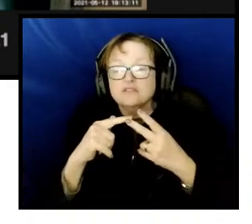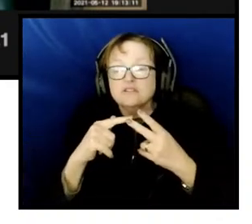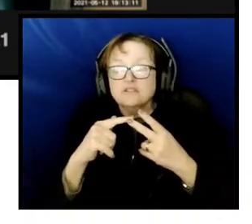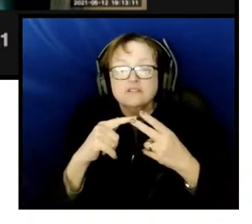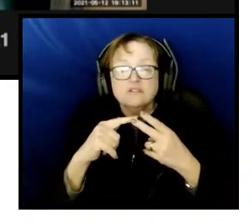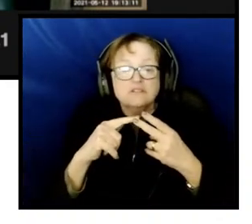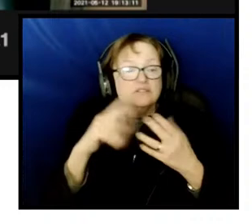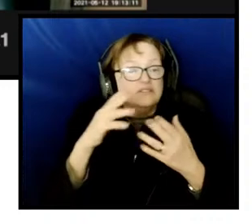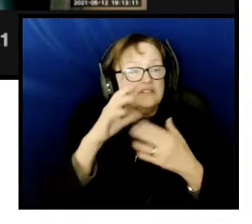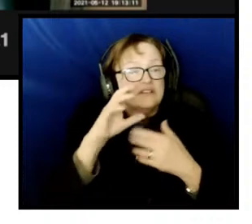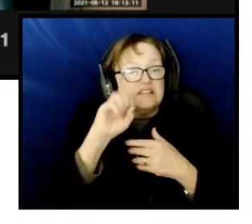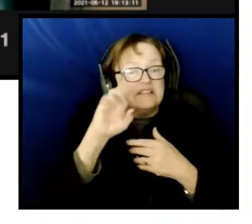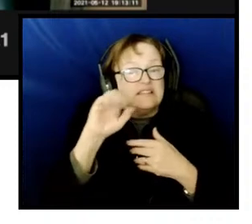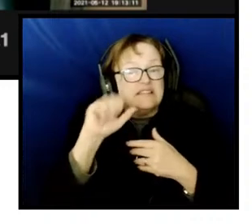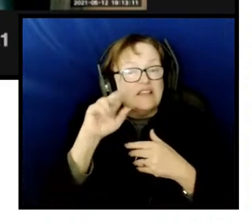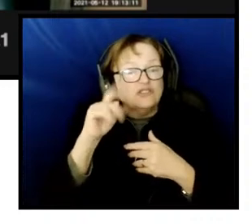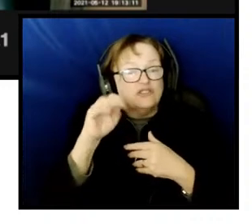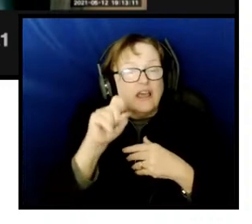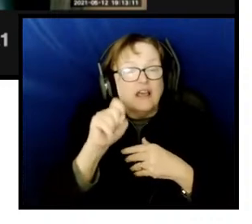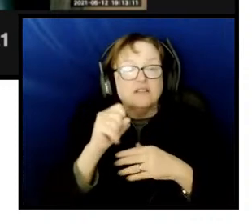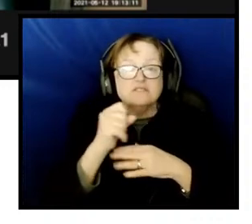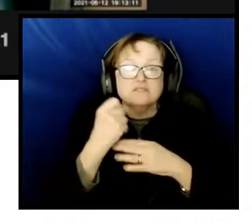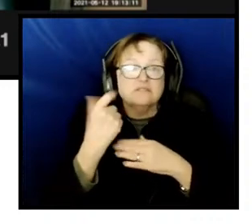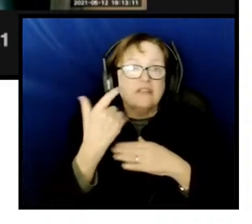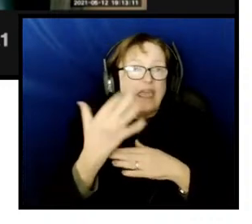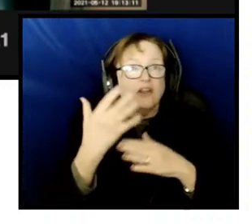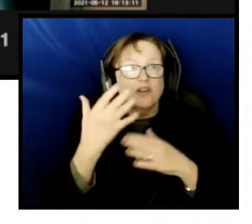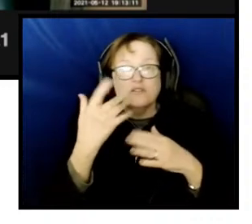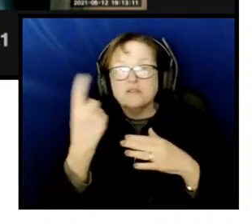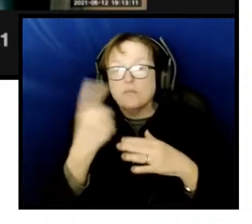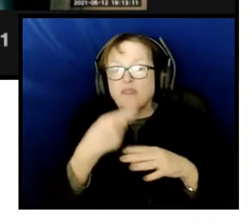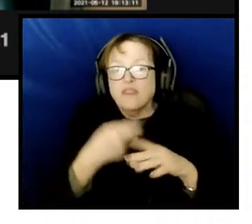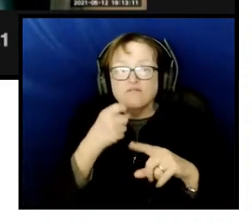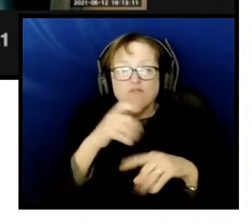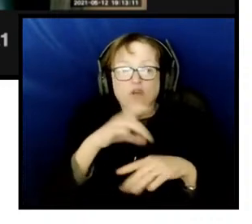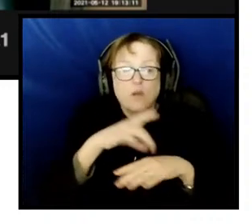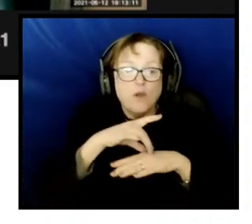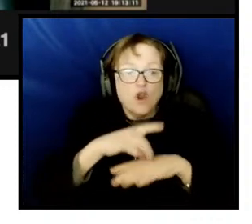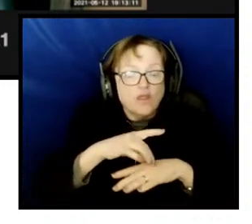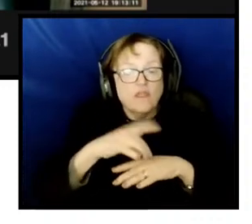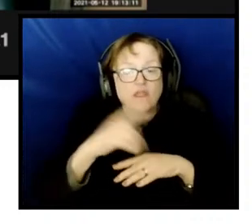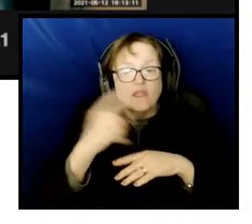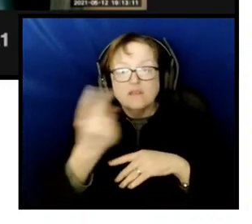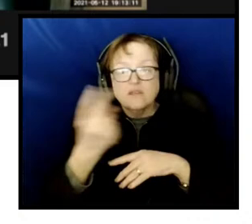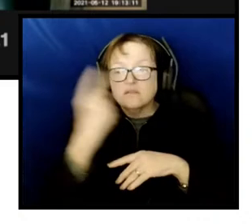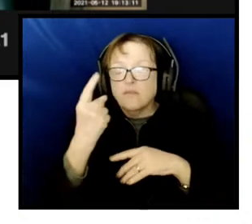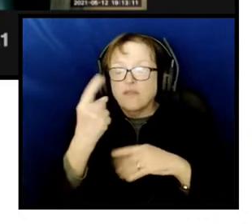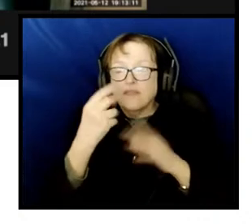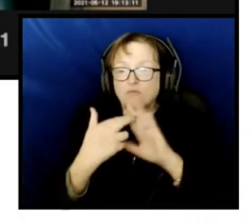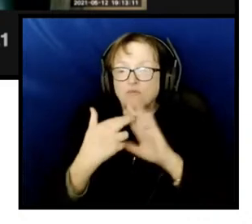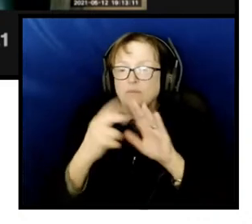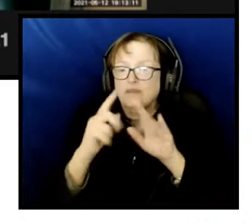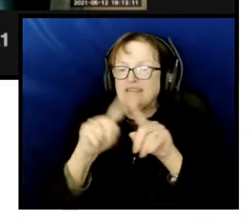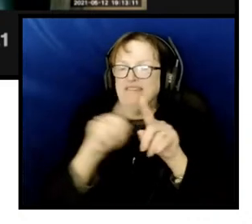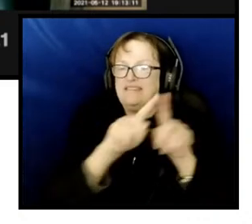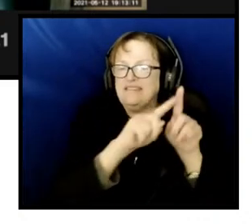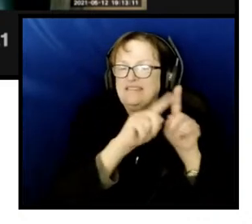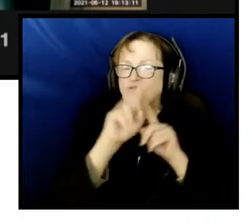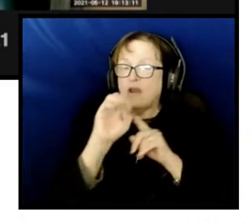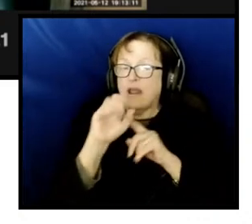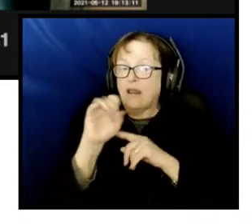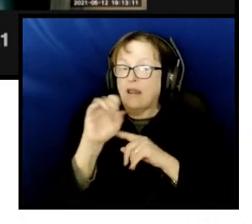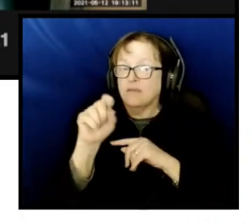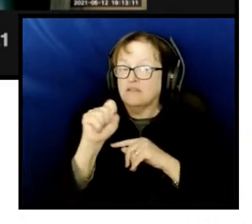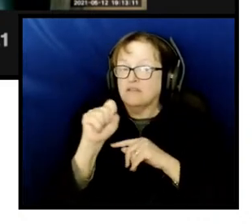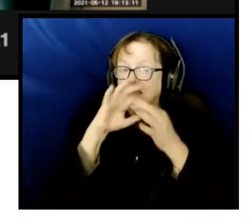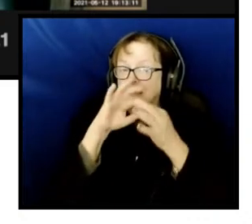seashells, a candle, maybe something from the earth, things that represent our elements and our connection to our